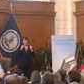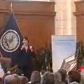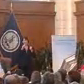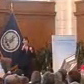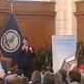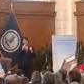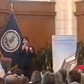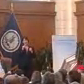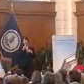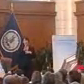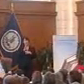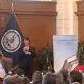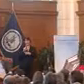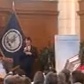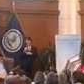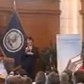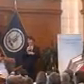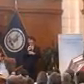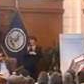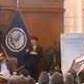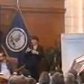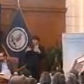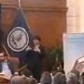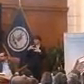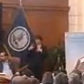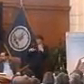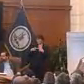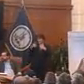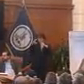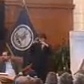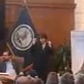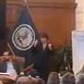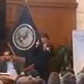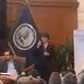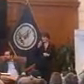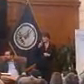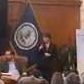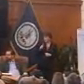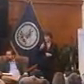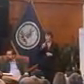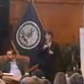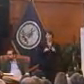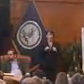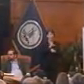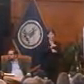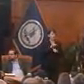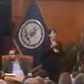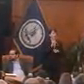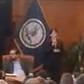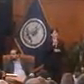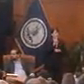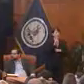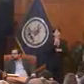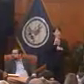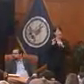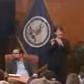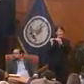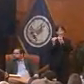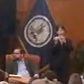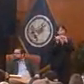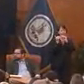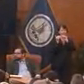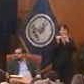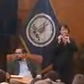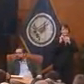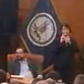member of the House Freedom Caucus, are you concerned about President Trump or other Republican colleagues running a